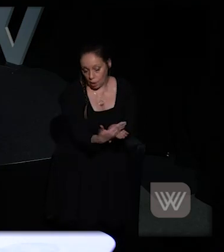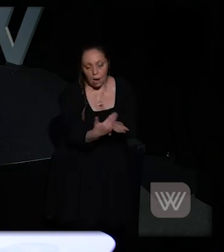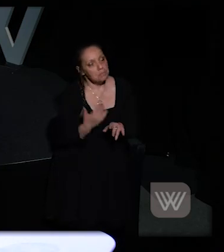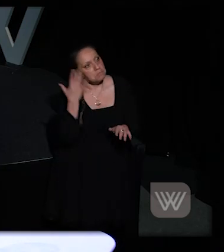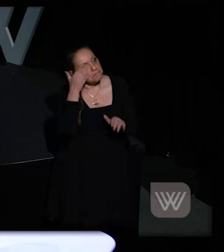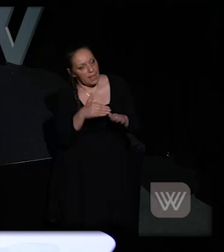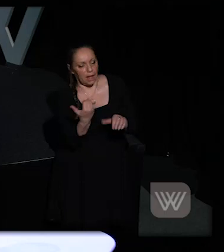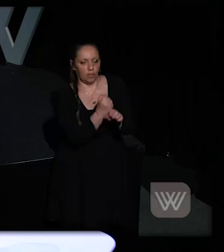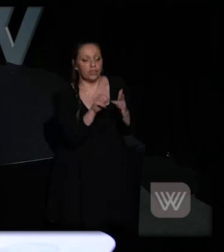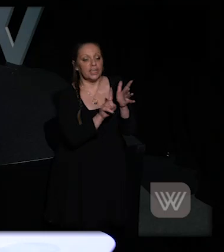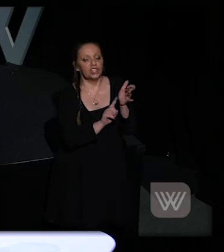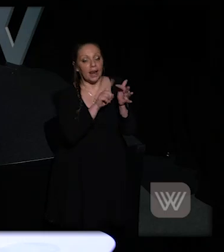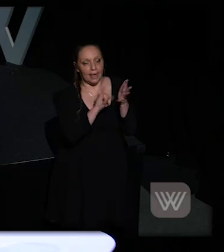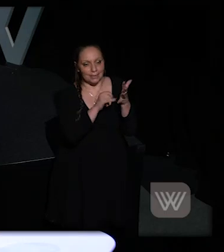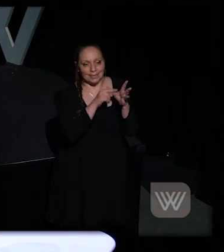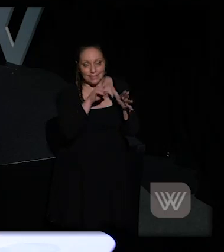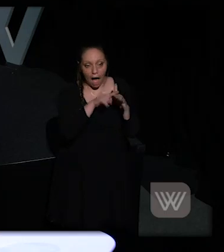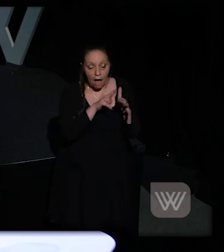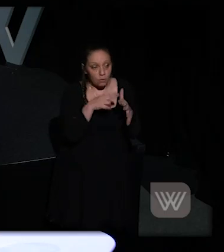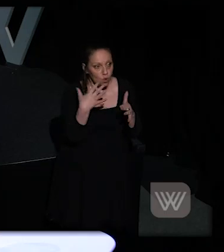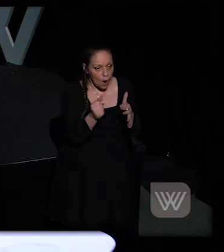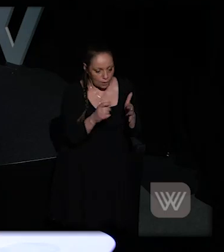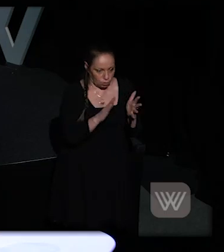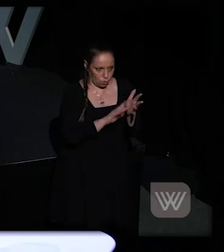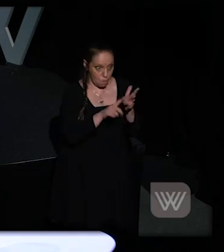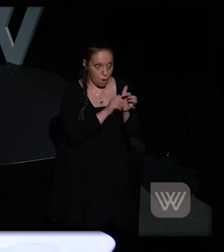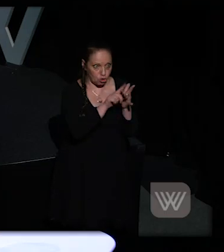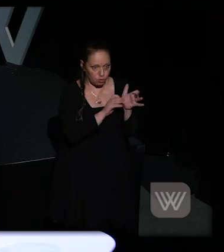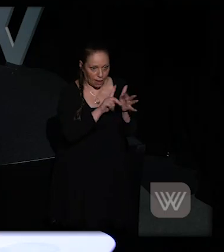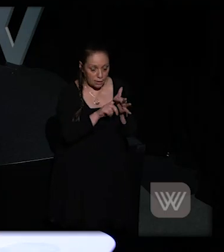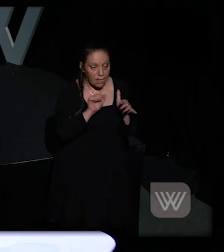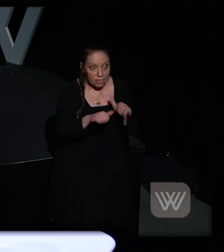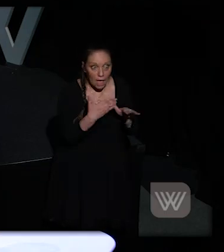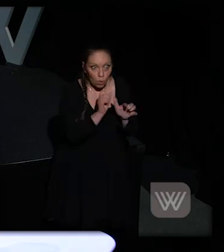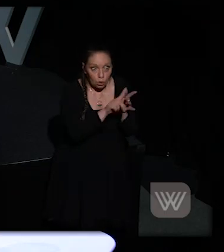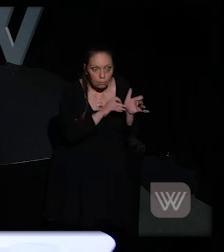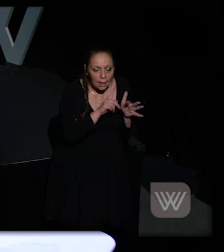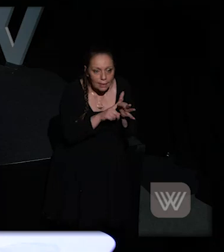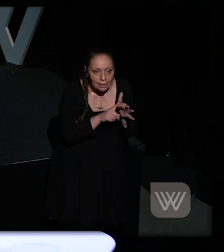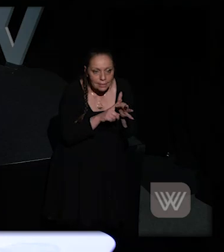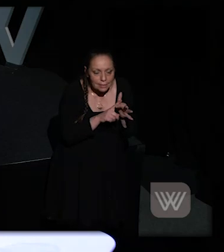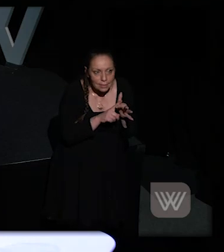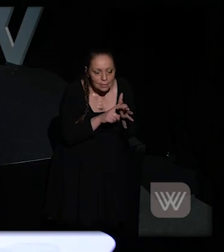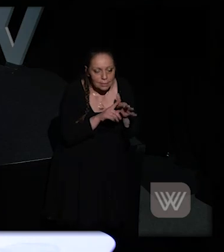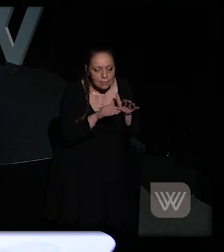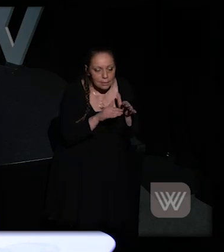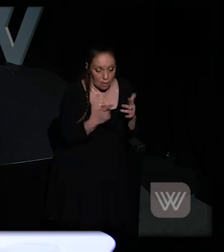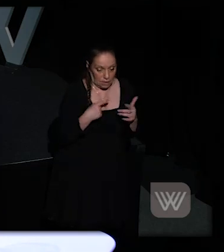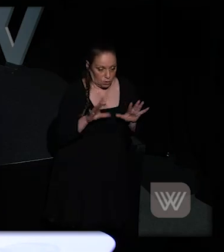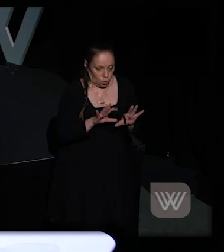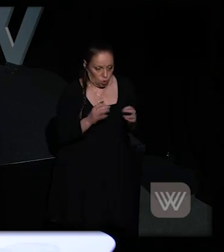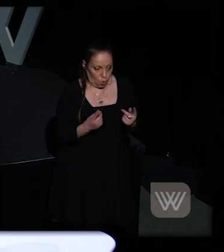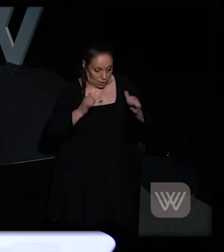right now is the Gillette staff who had to moderate that stuff. Their workplace has essentially probably, because